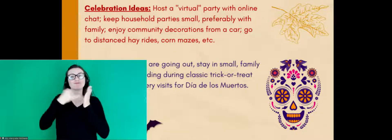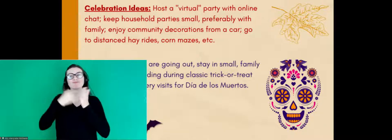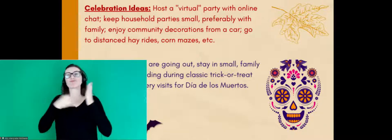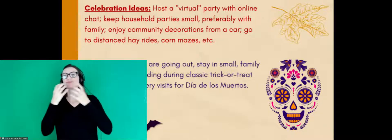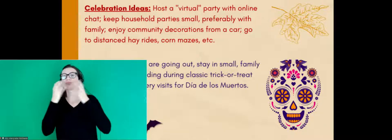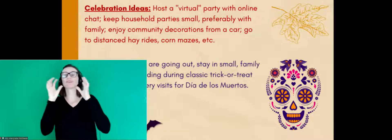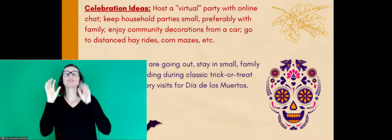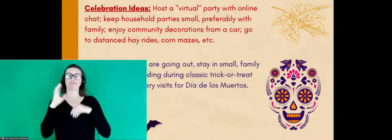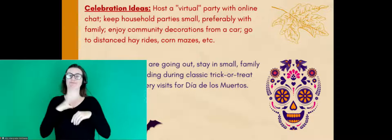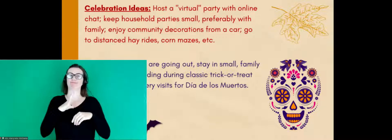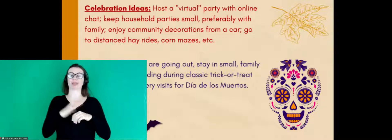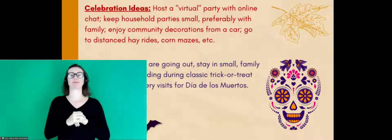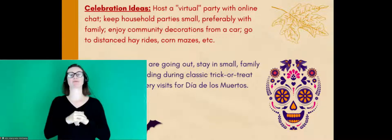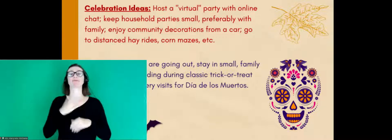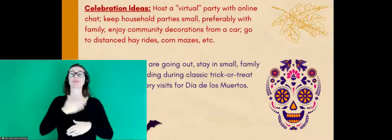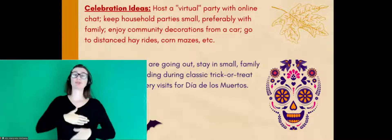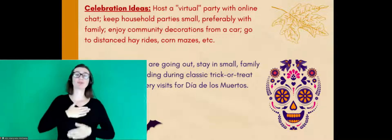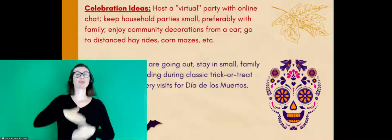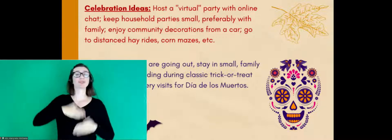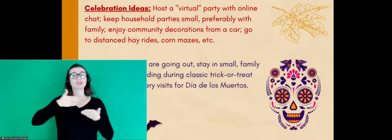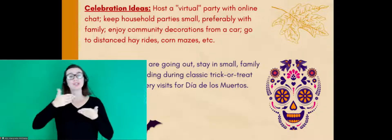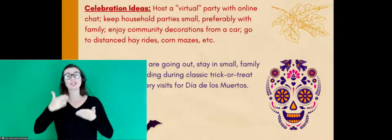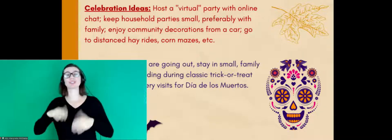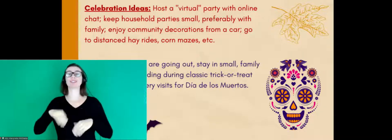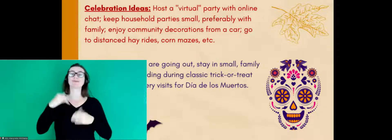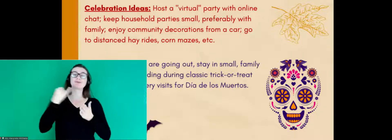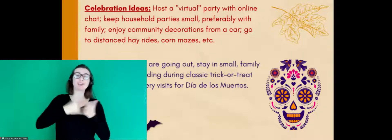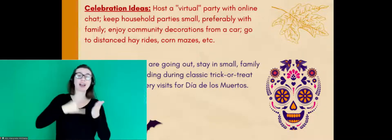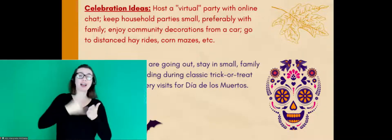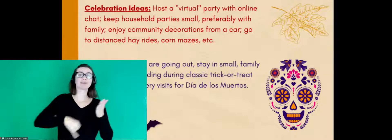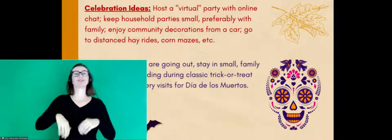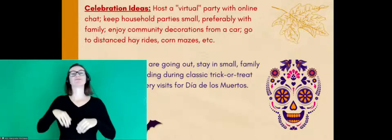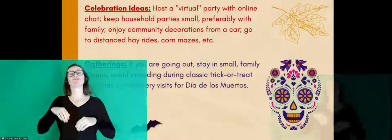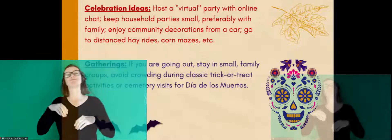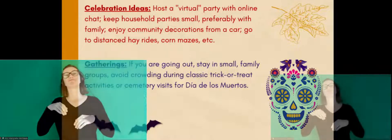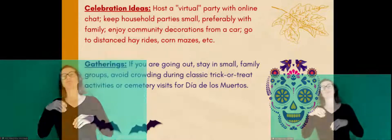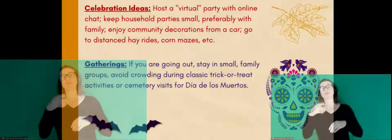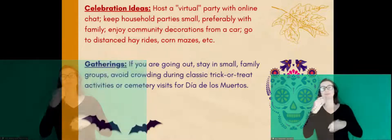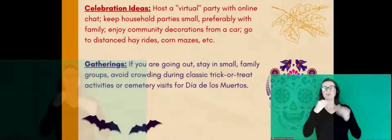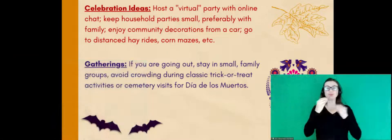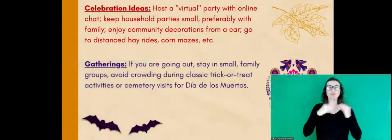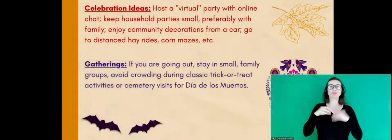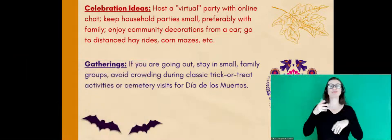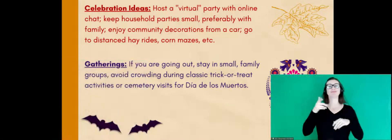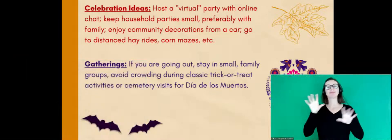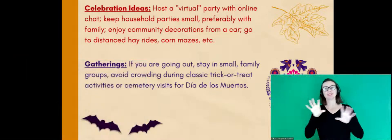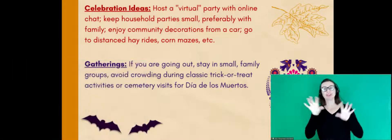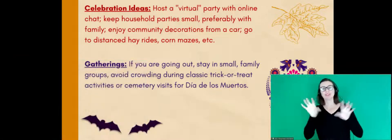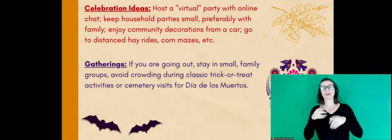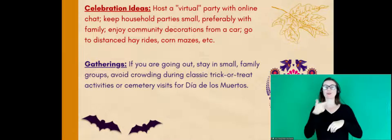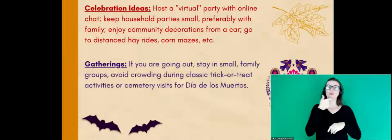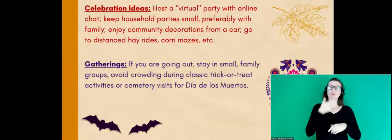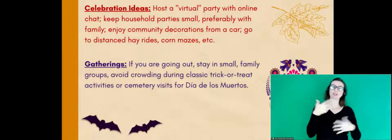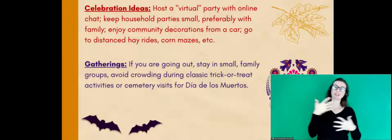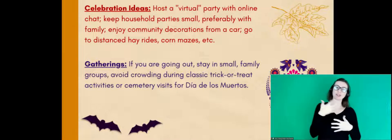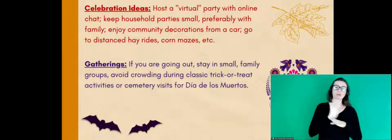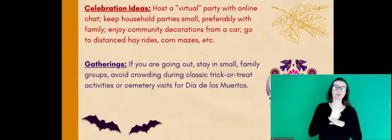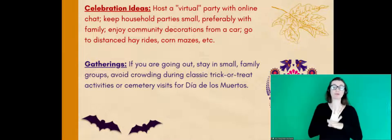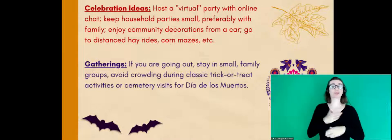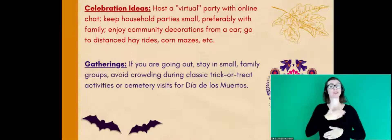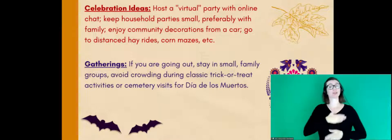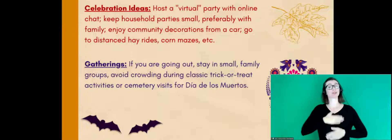crafts, cooking favorite holiday family foods, decorate, watch scary movies, enjoy virtual